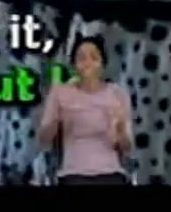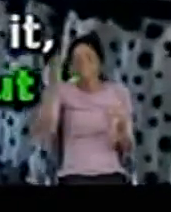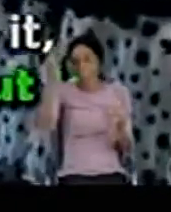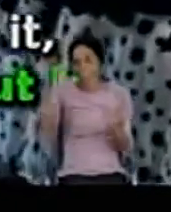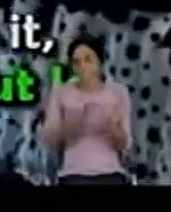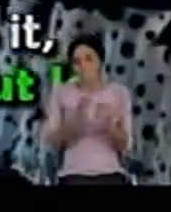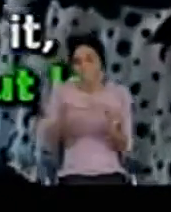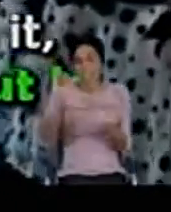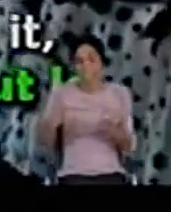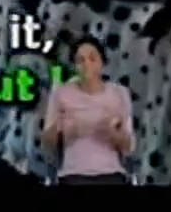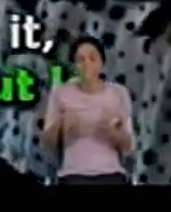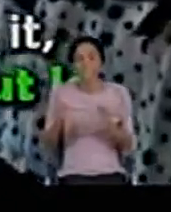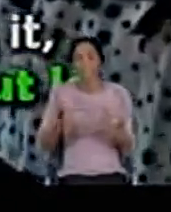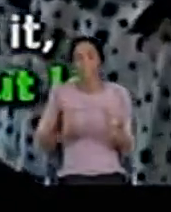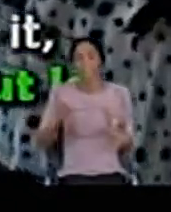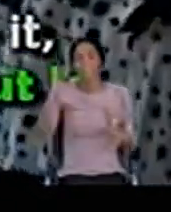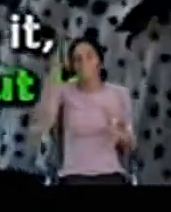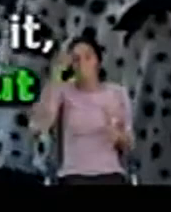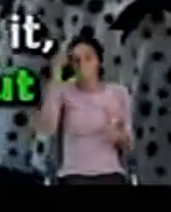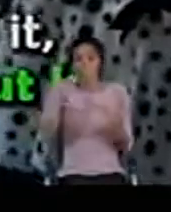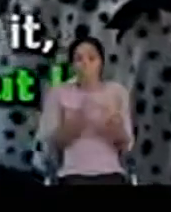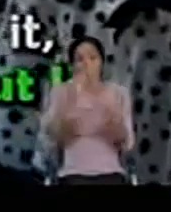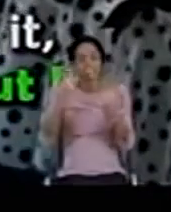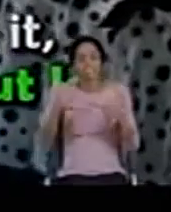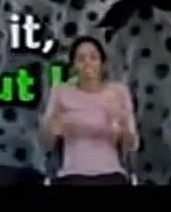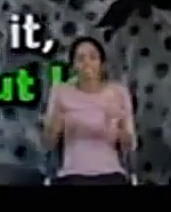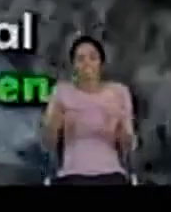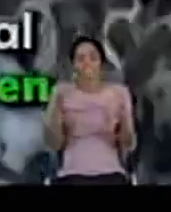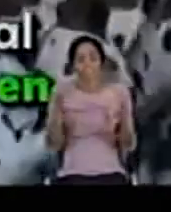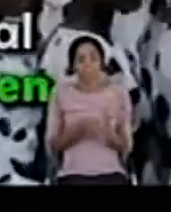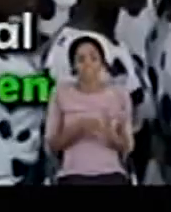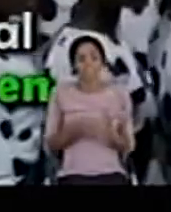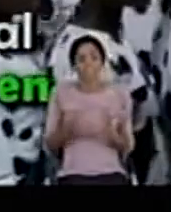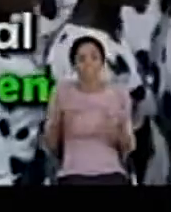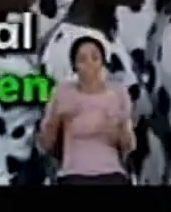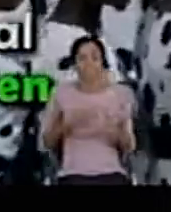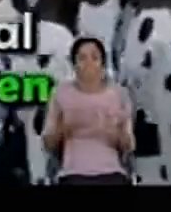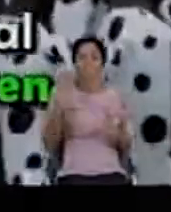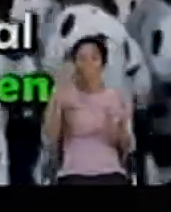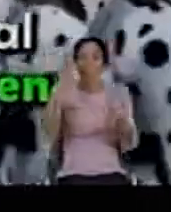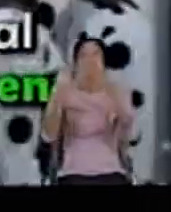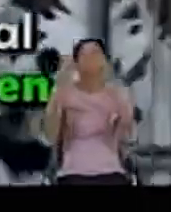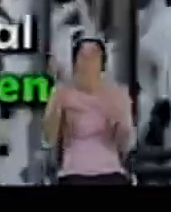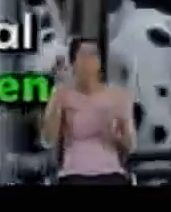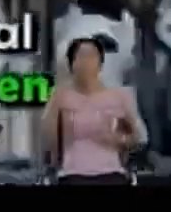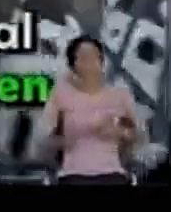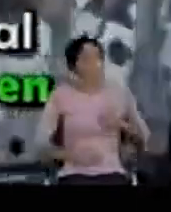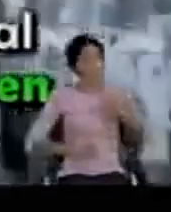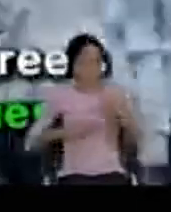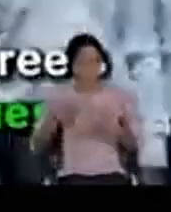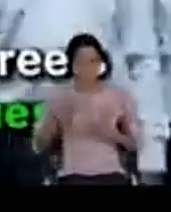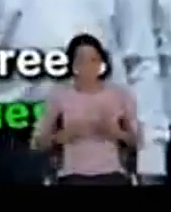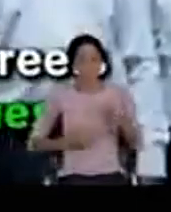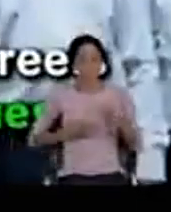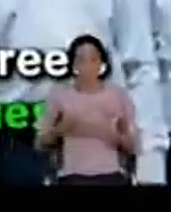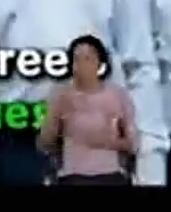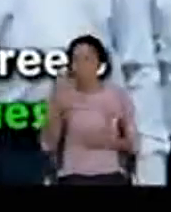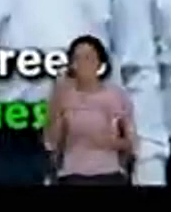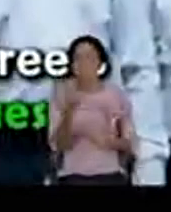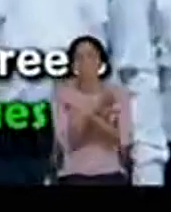Jesus can do it. Yes, I know Jesus can do it. We'll see sinners in revival